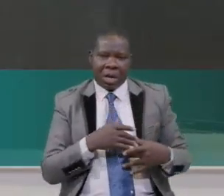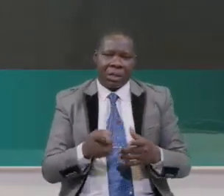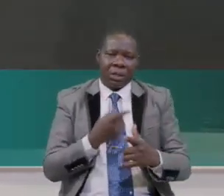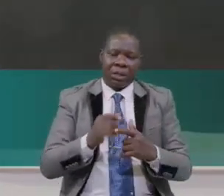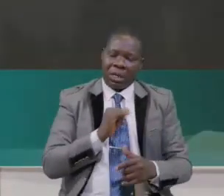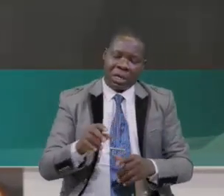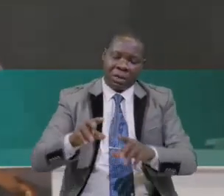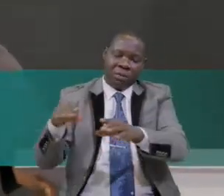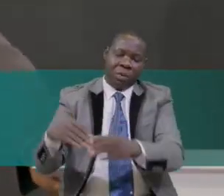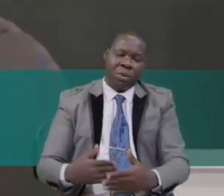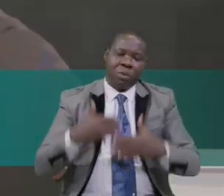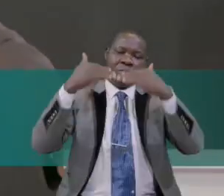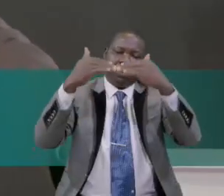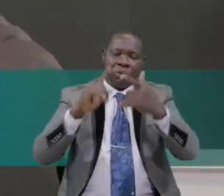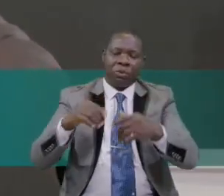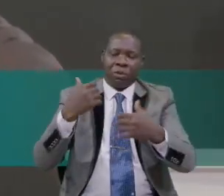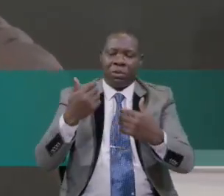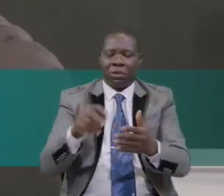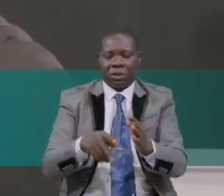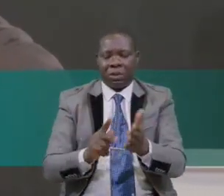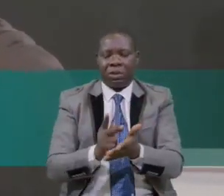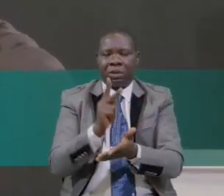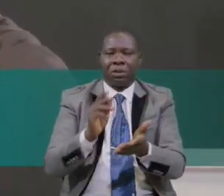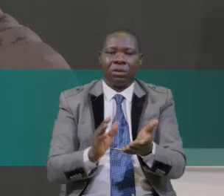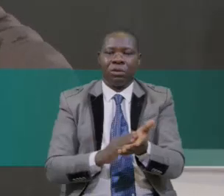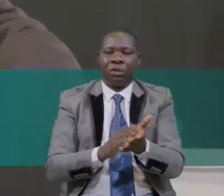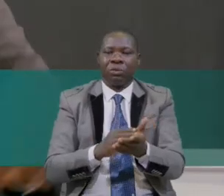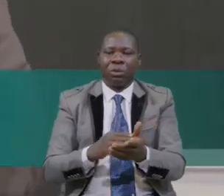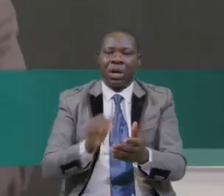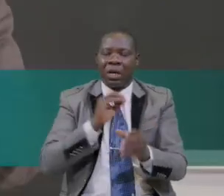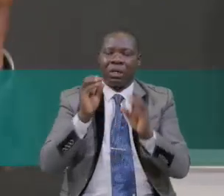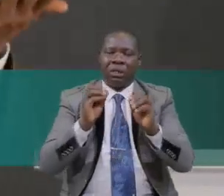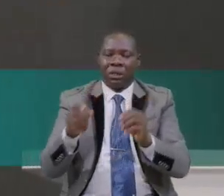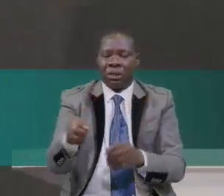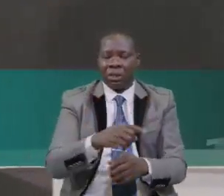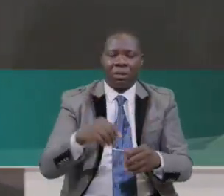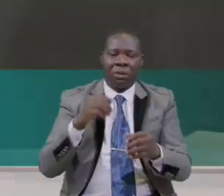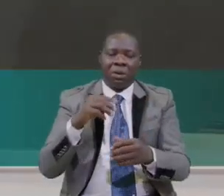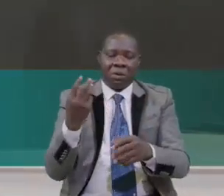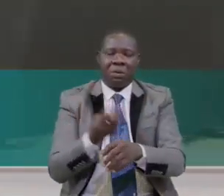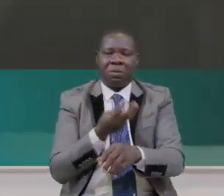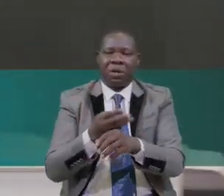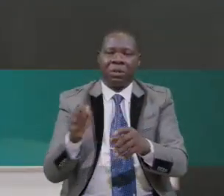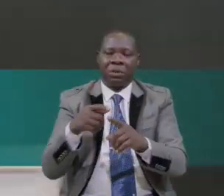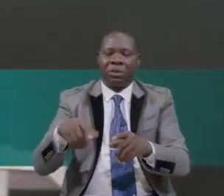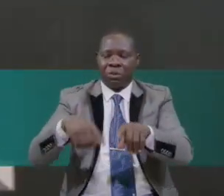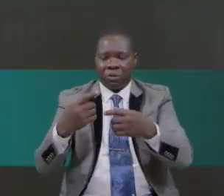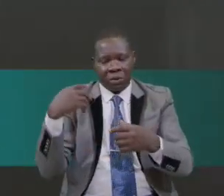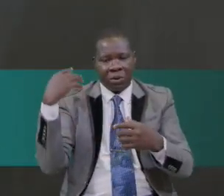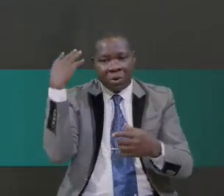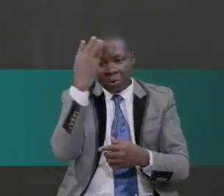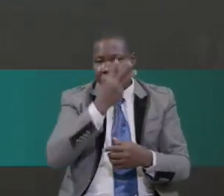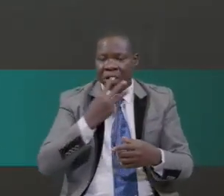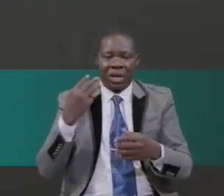I was teaching them the maths, and when they go for the WAEC exam, most of them will get distinction, and you know, few